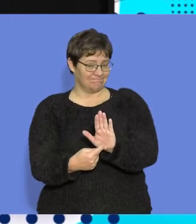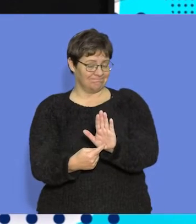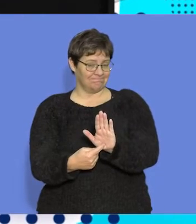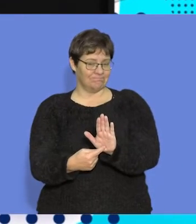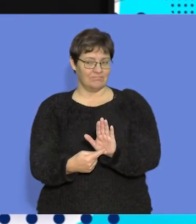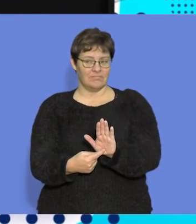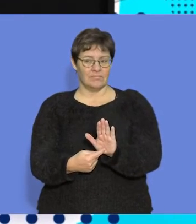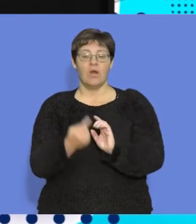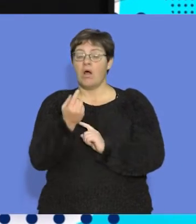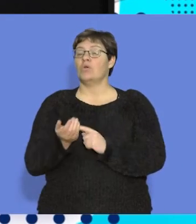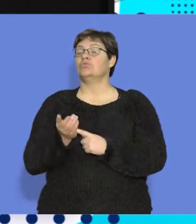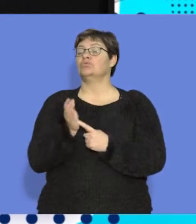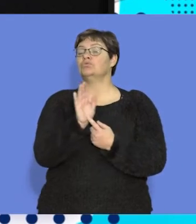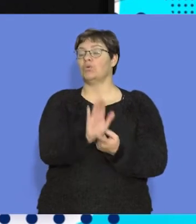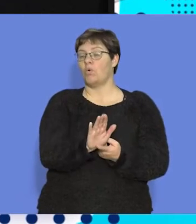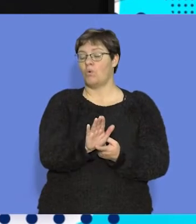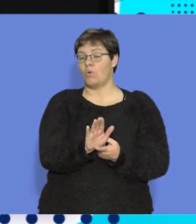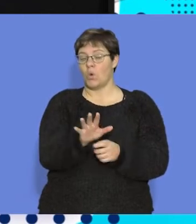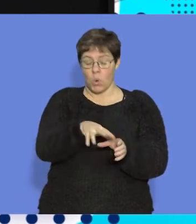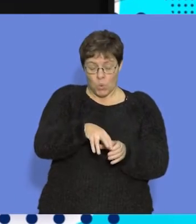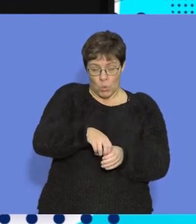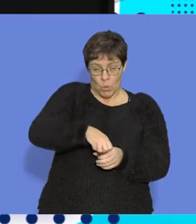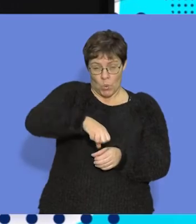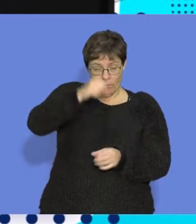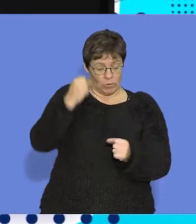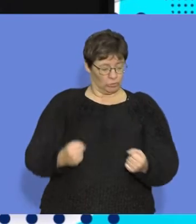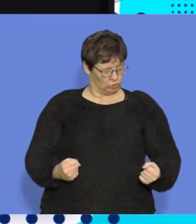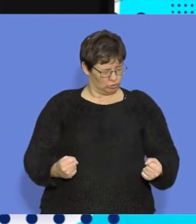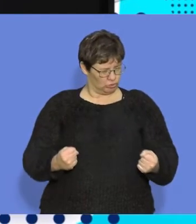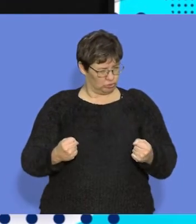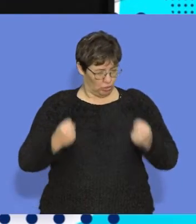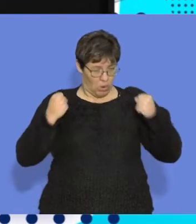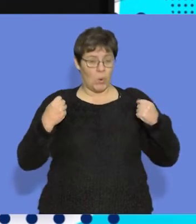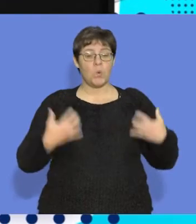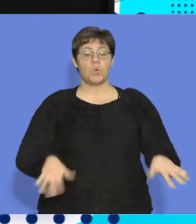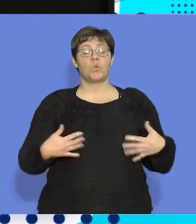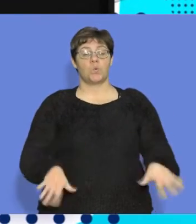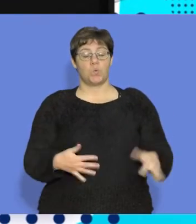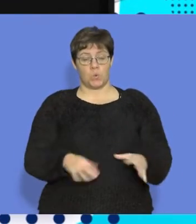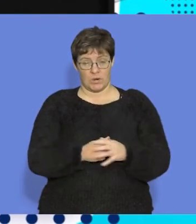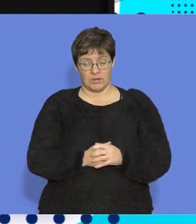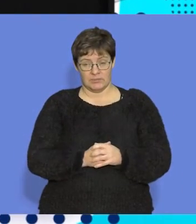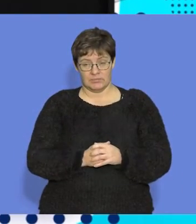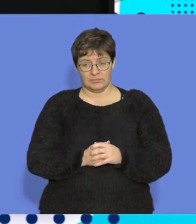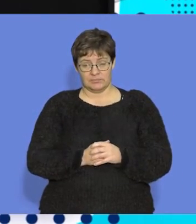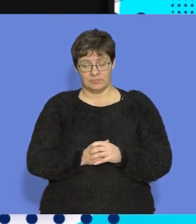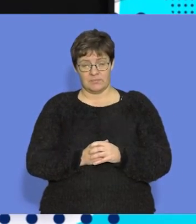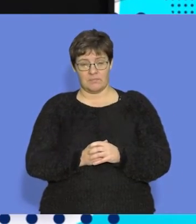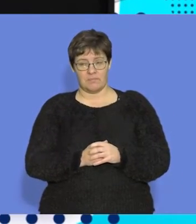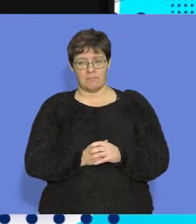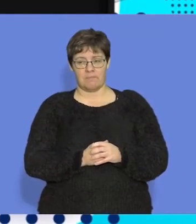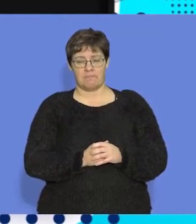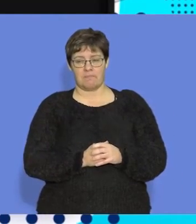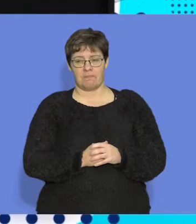to show how strong this transpiration pull or the suction force of transpiration can